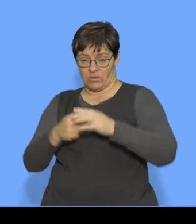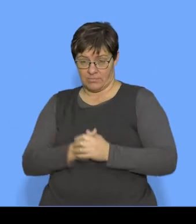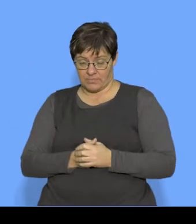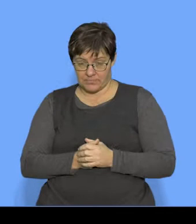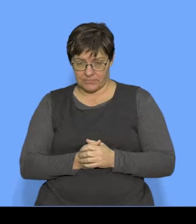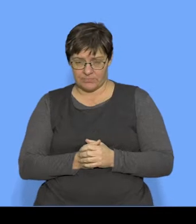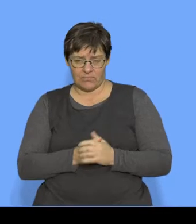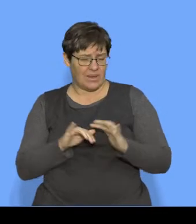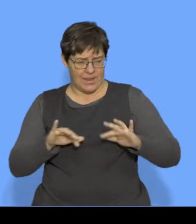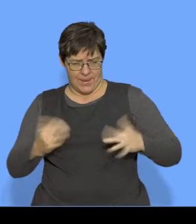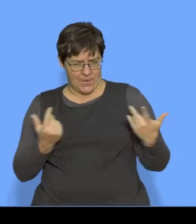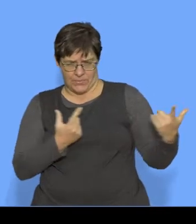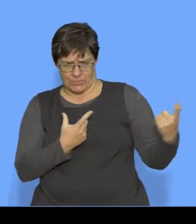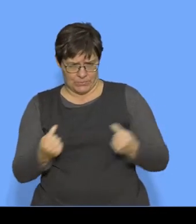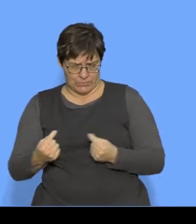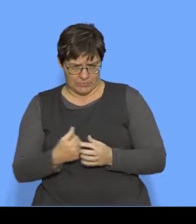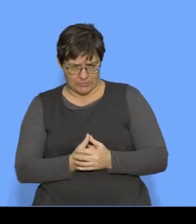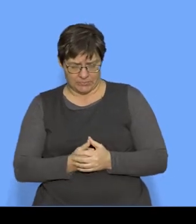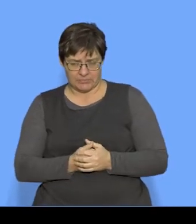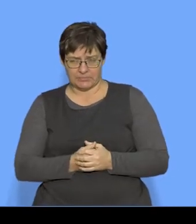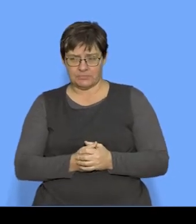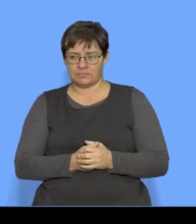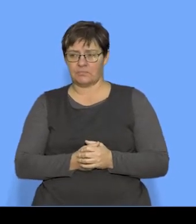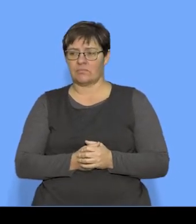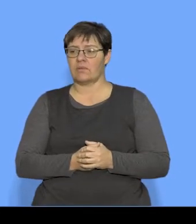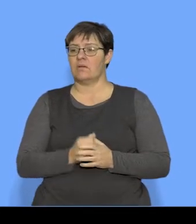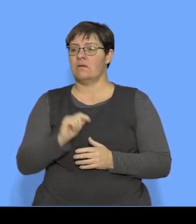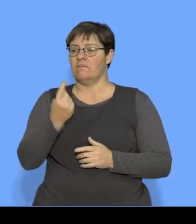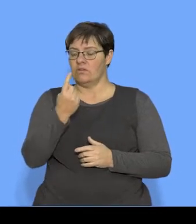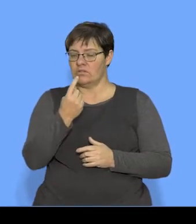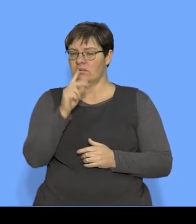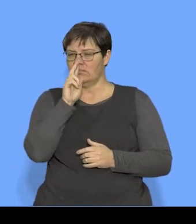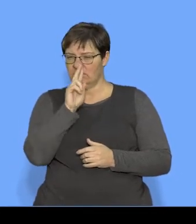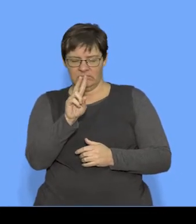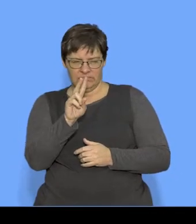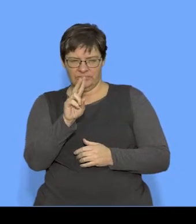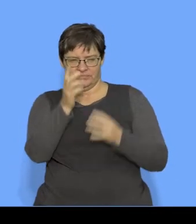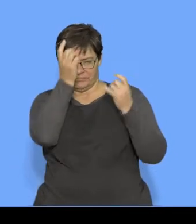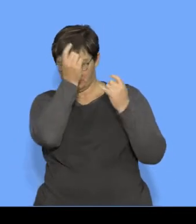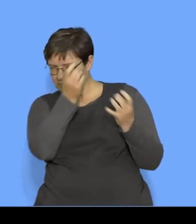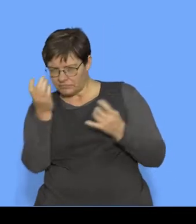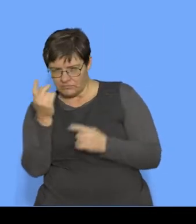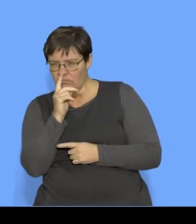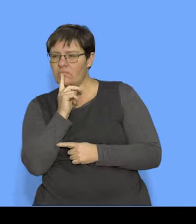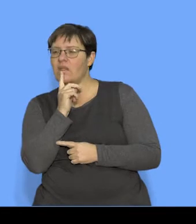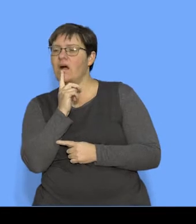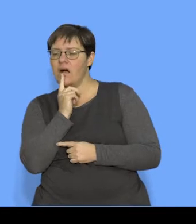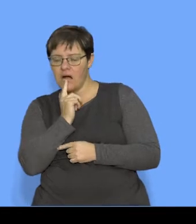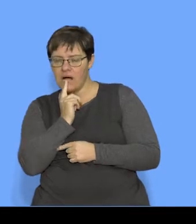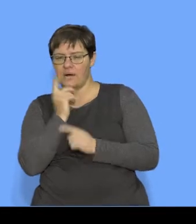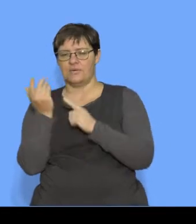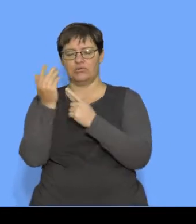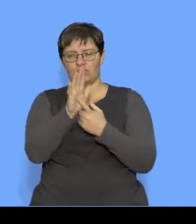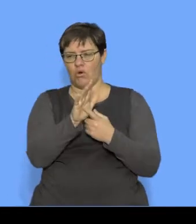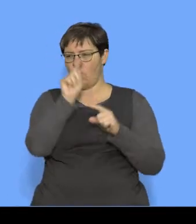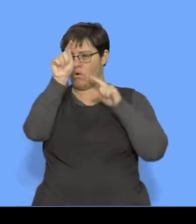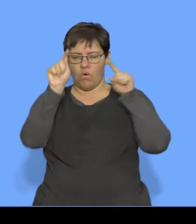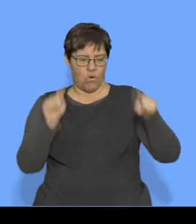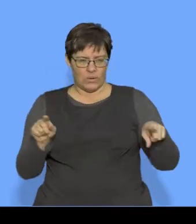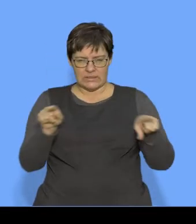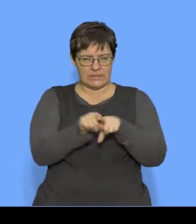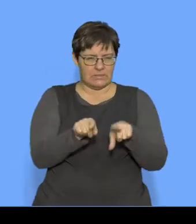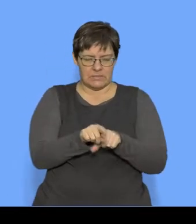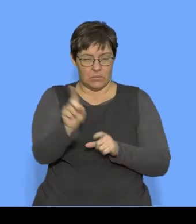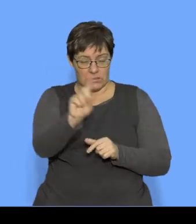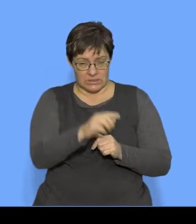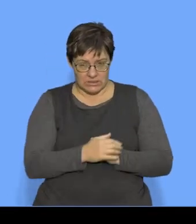parallelogram. So how do we go about doing that? Firstly, we read through the information and indicate all the equalities as